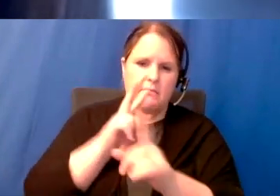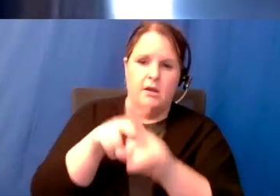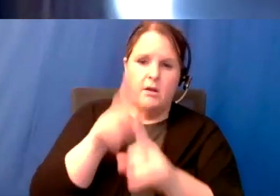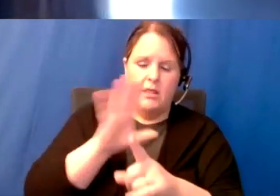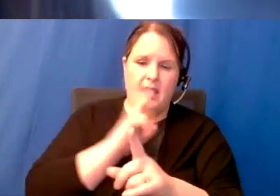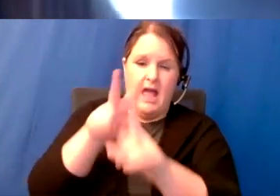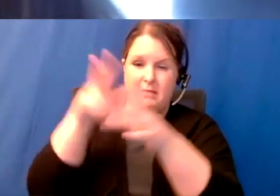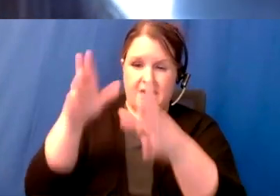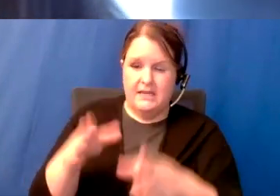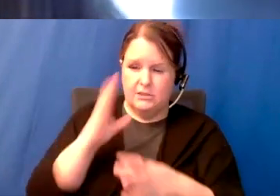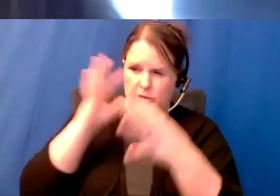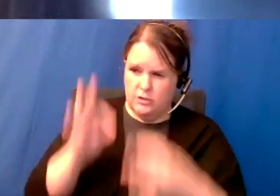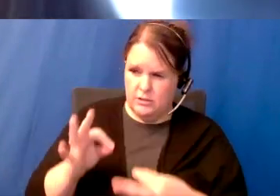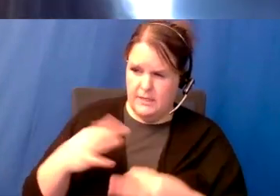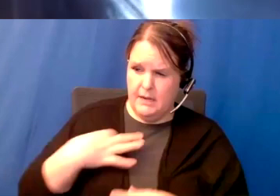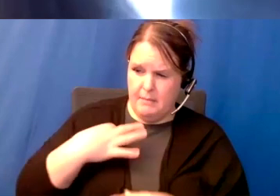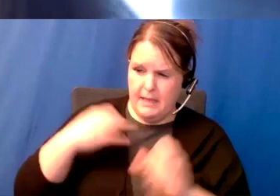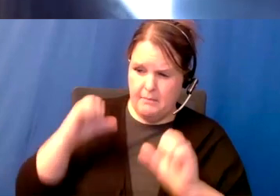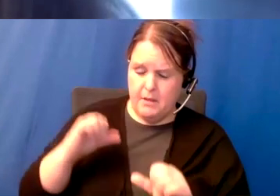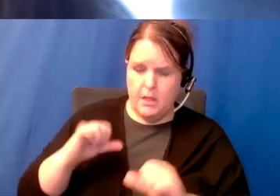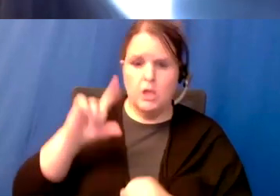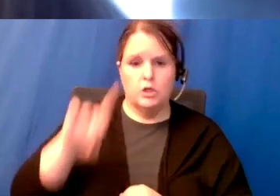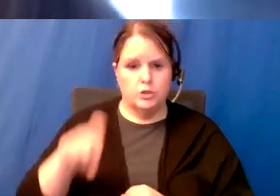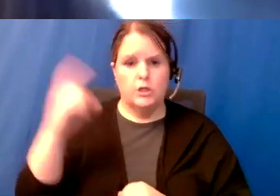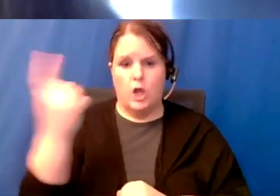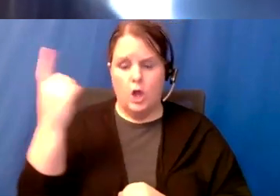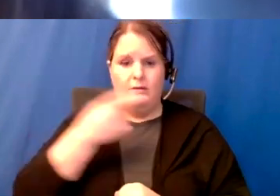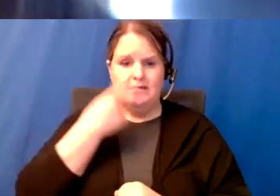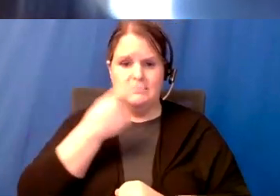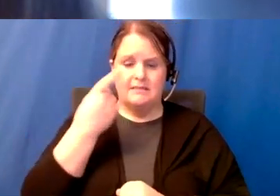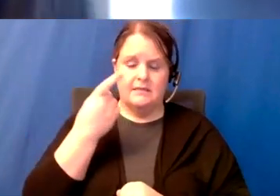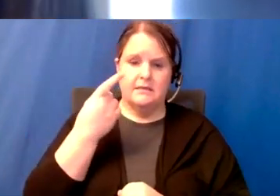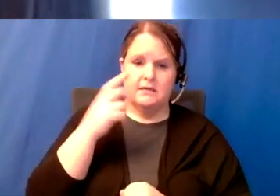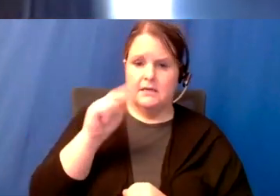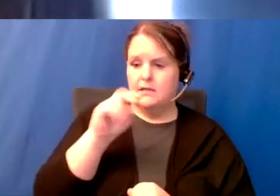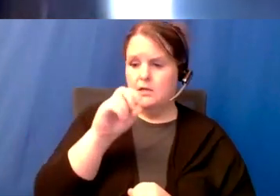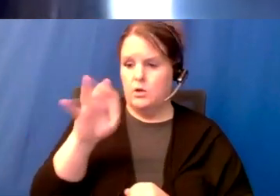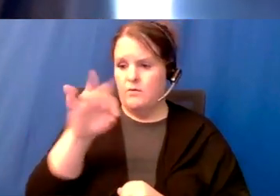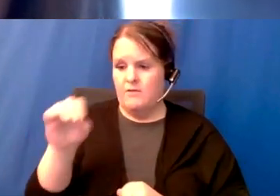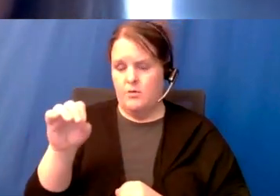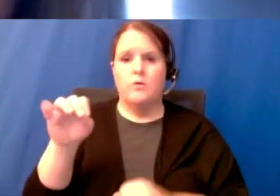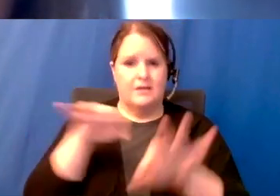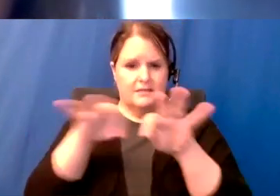determine applicability? It should always say in the NOFO. So,